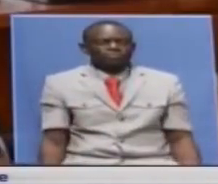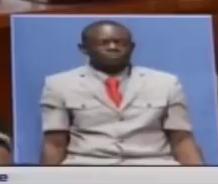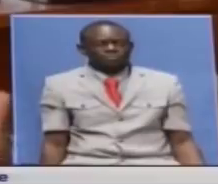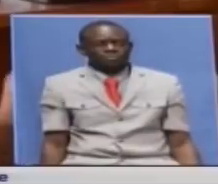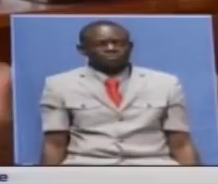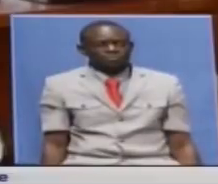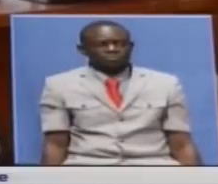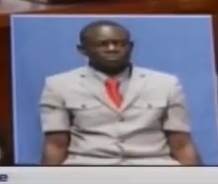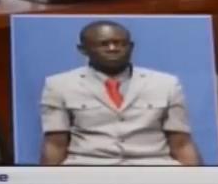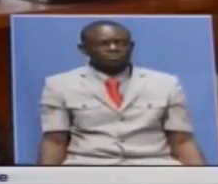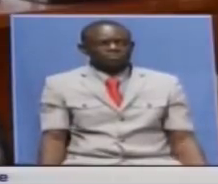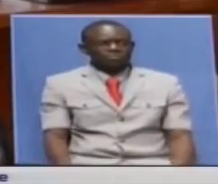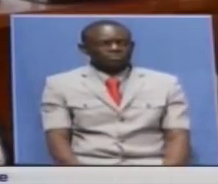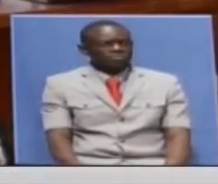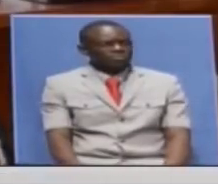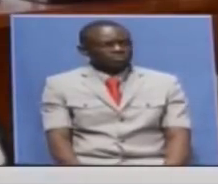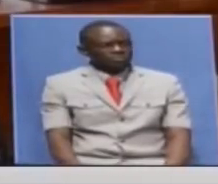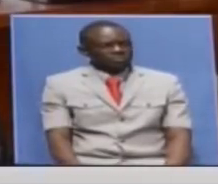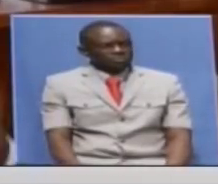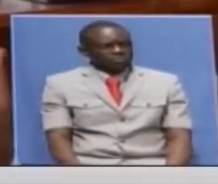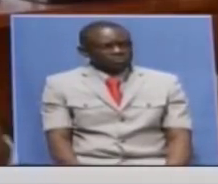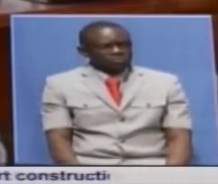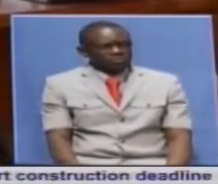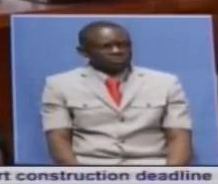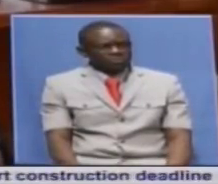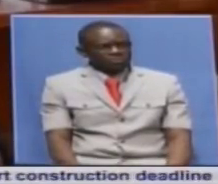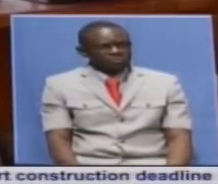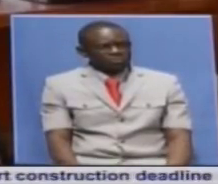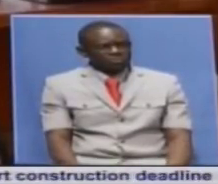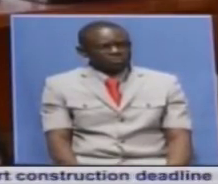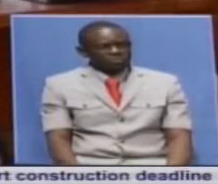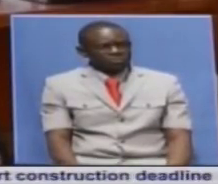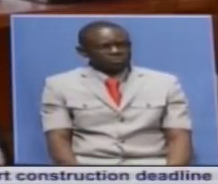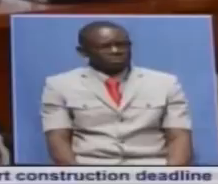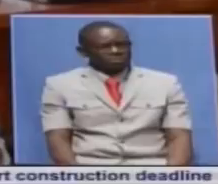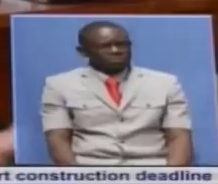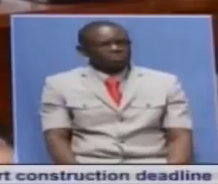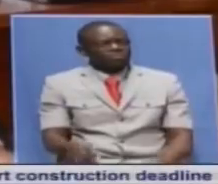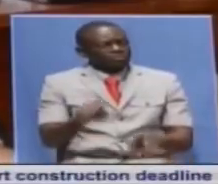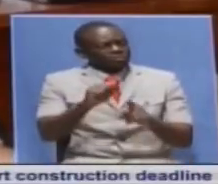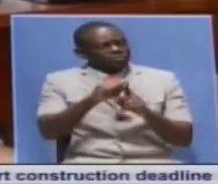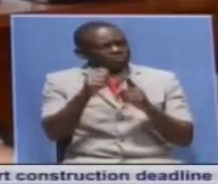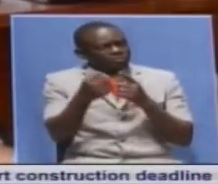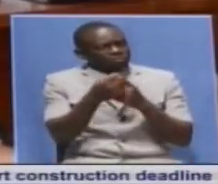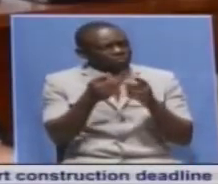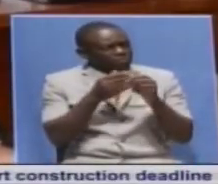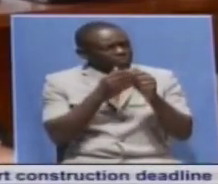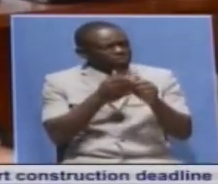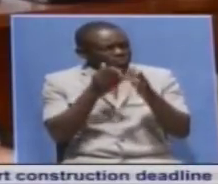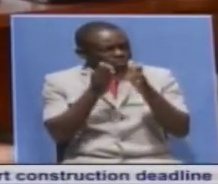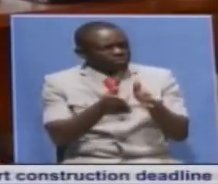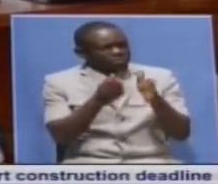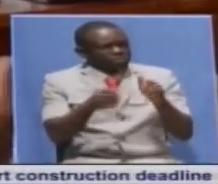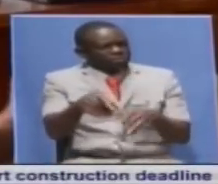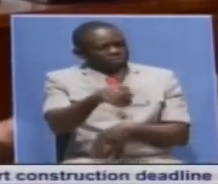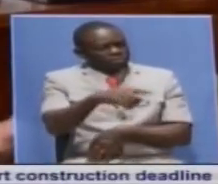And we've gone as far as saying we should also include our traditional leaders, for instance. They should go